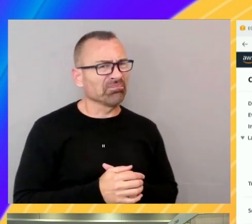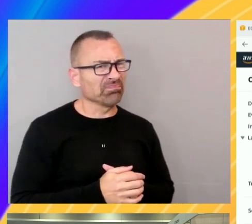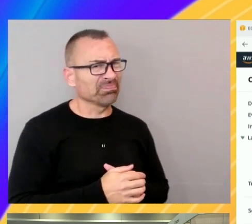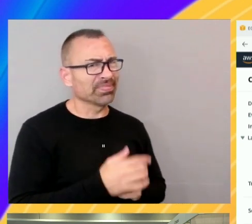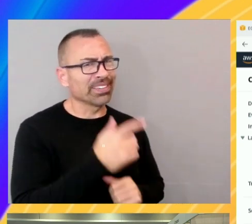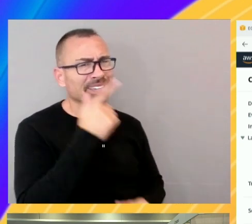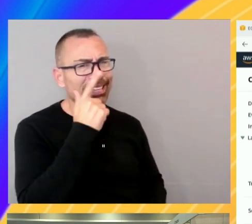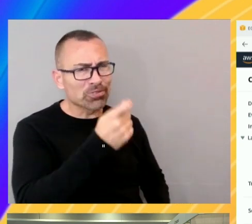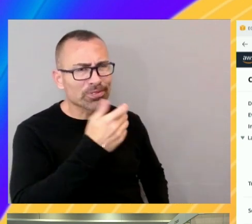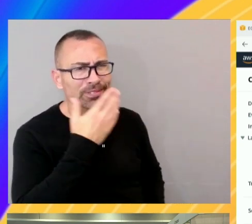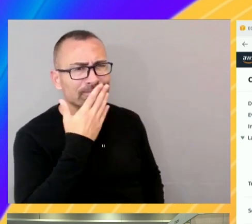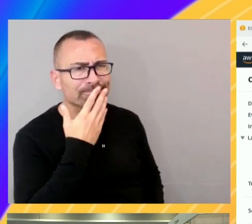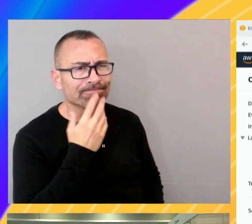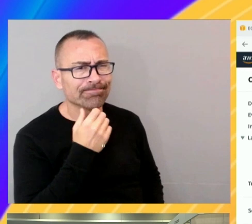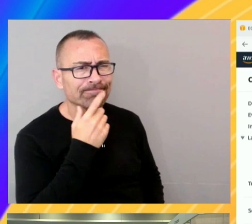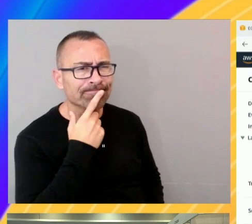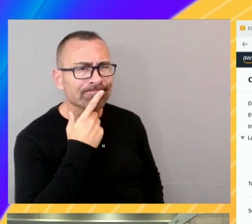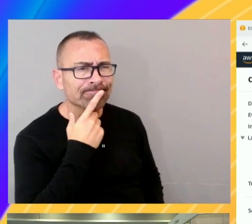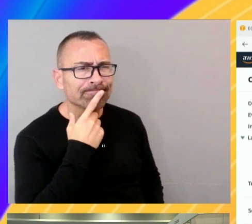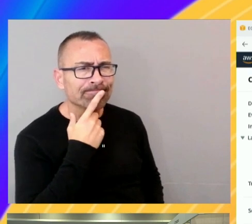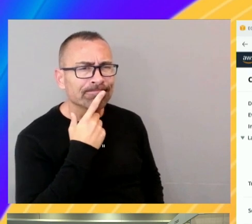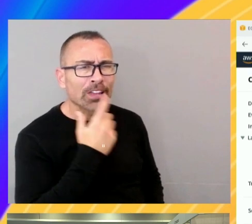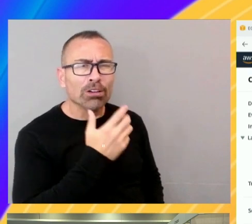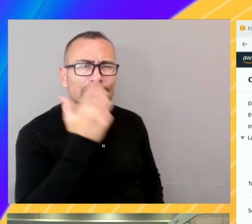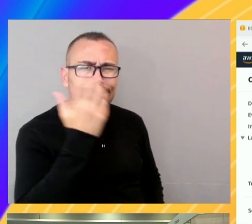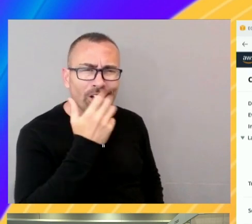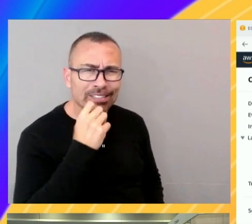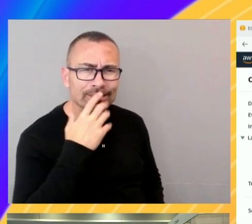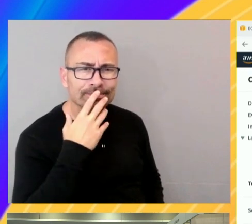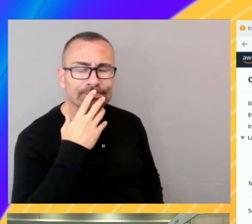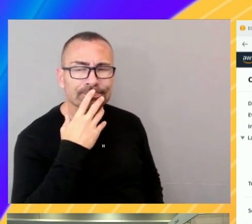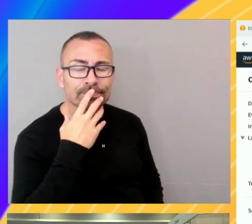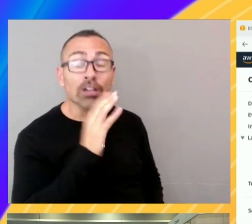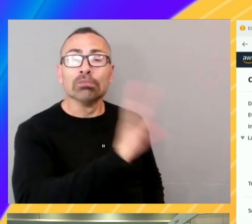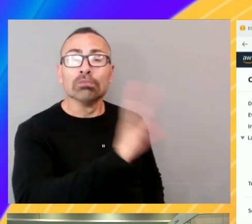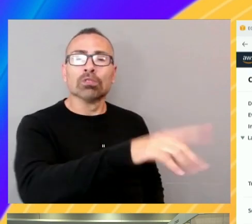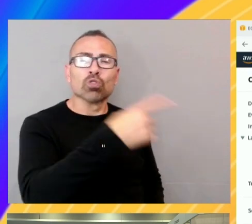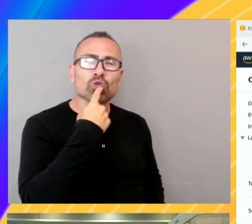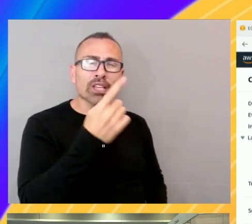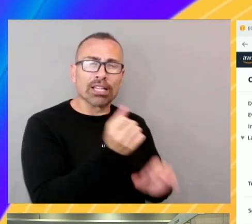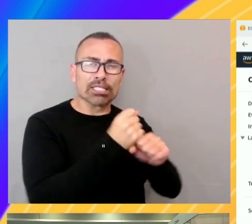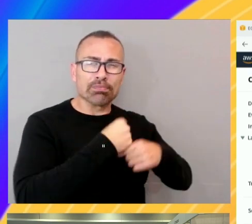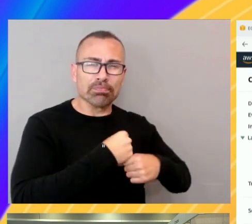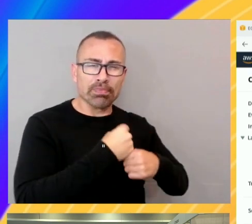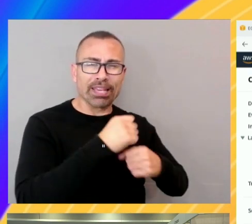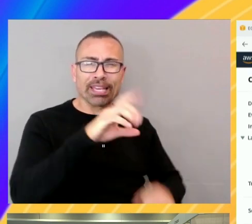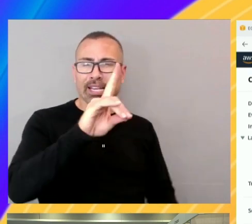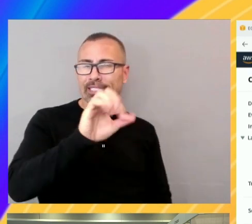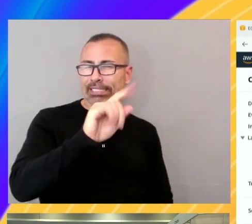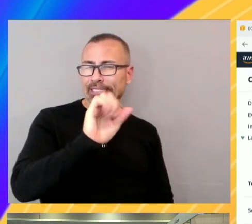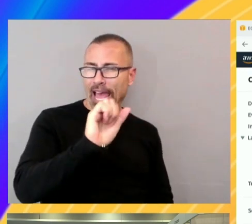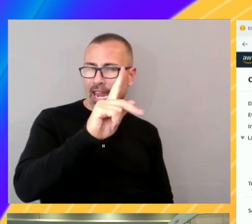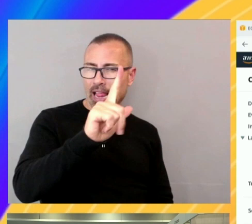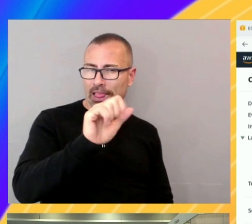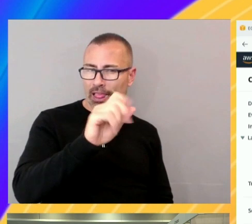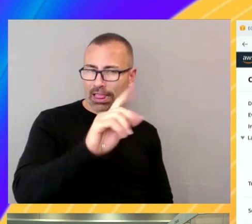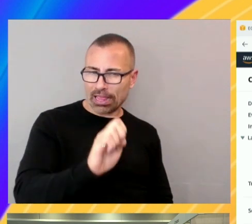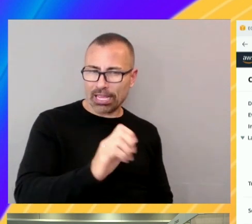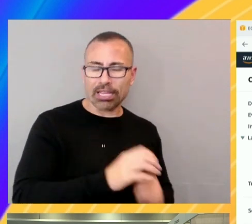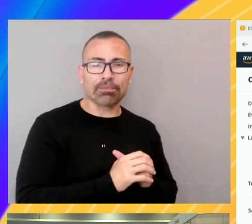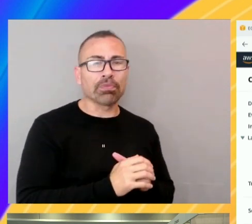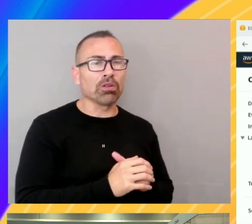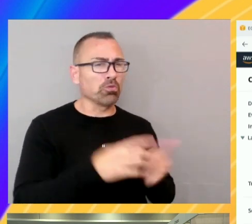you say let's create a data lake? We've talked about how this is a managed service specifically for